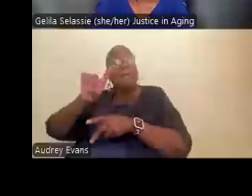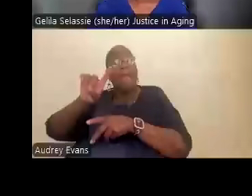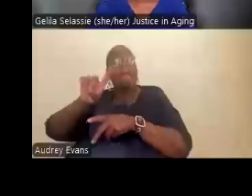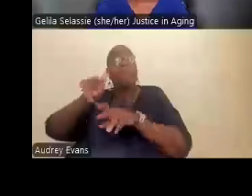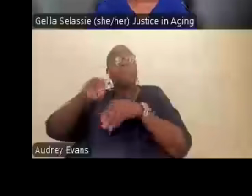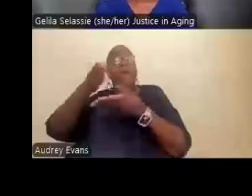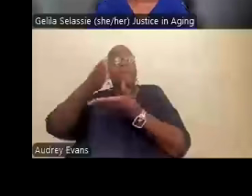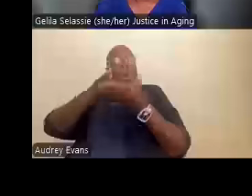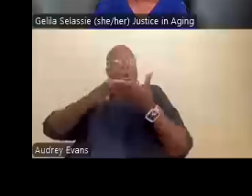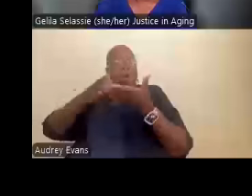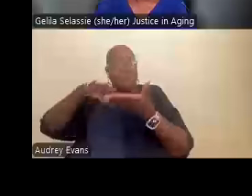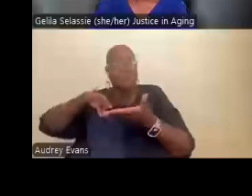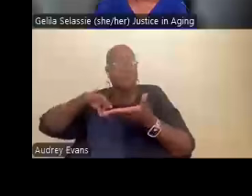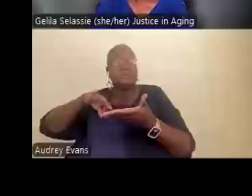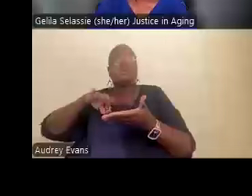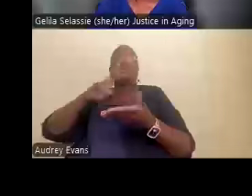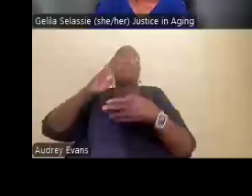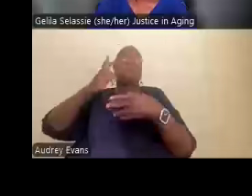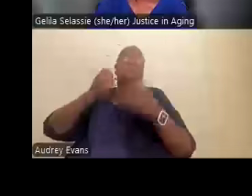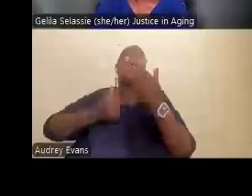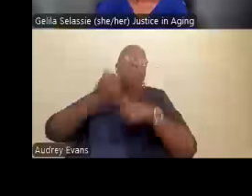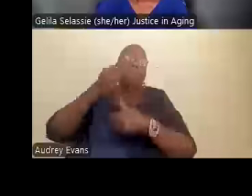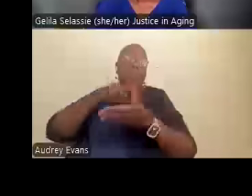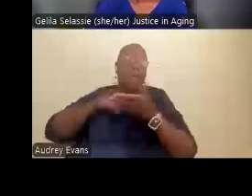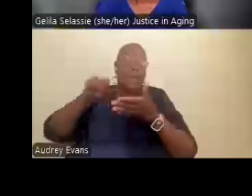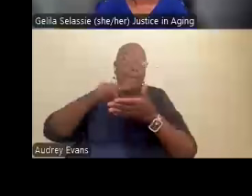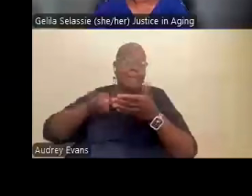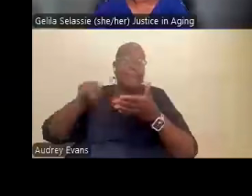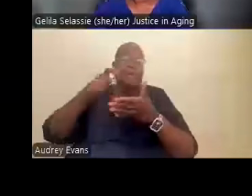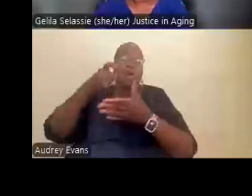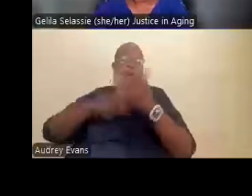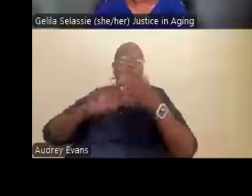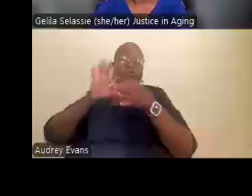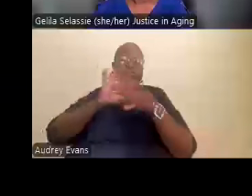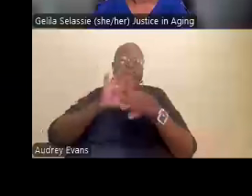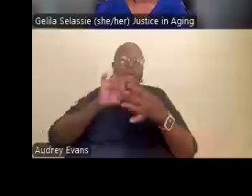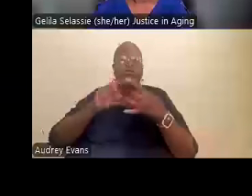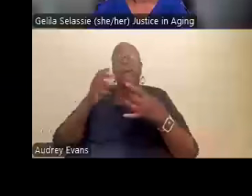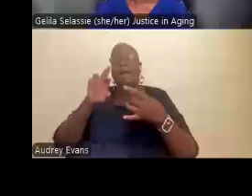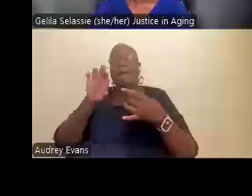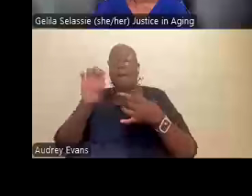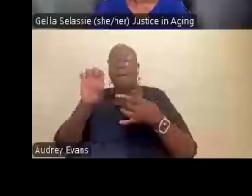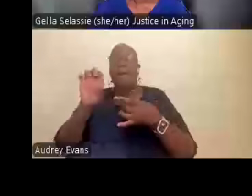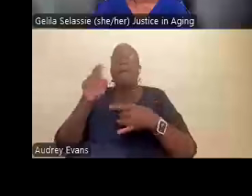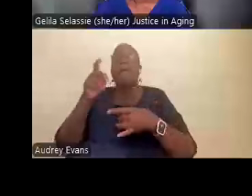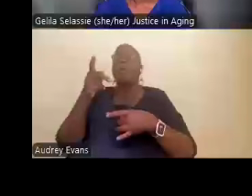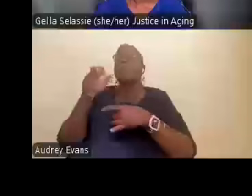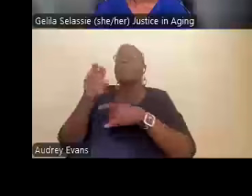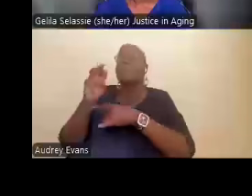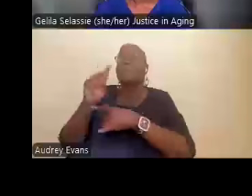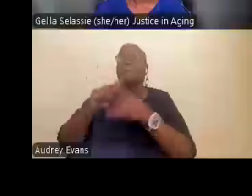partial benefits, and that's namely payment of Medicare costs. Things like Medicare premiums,